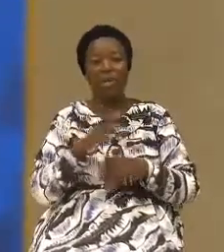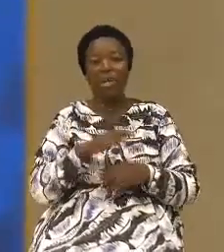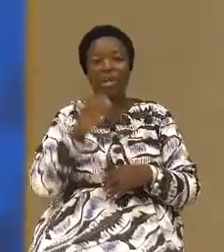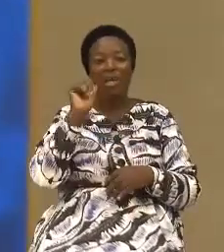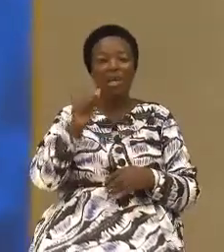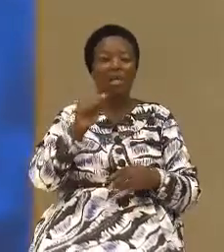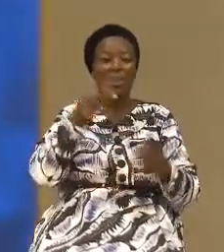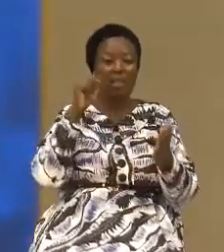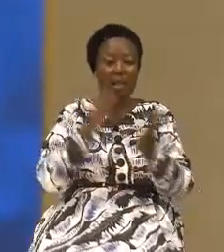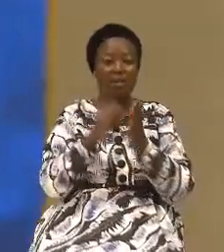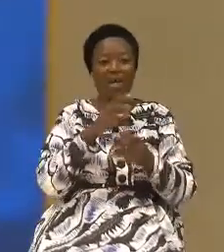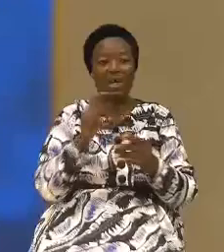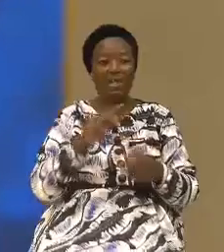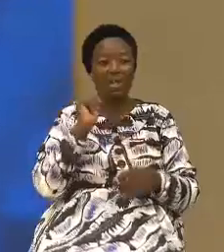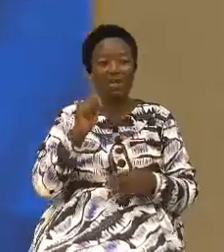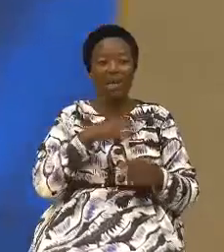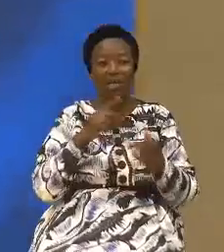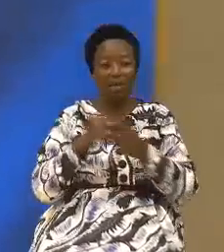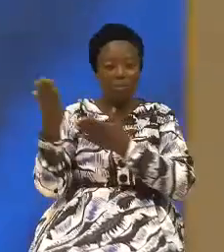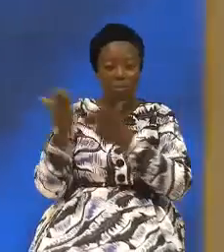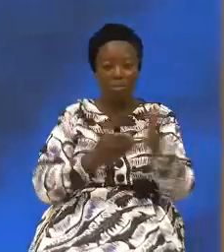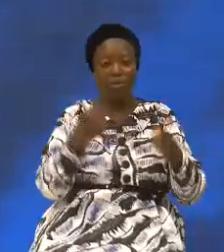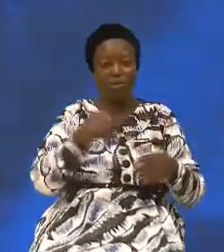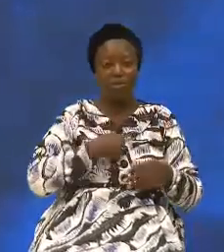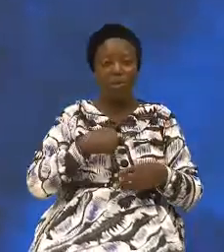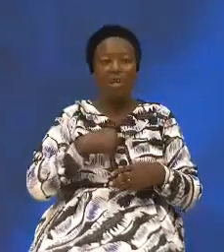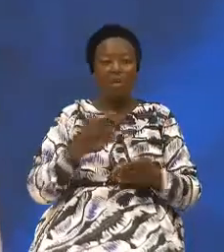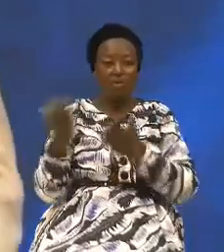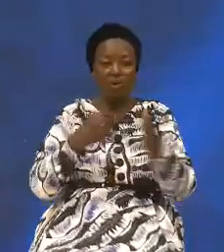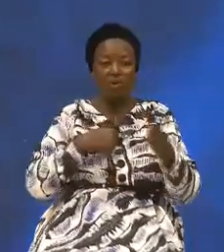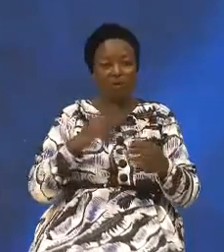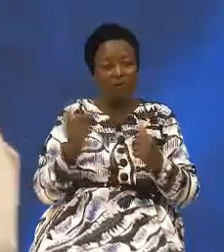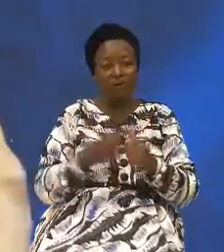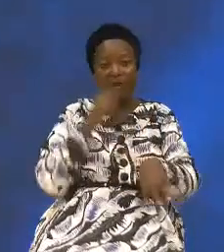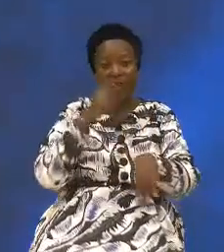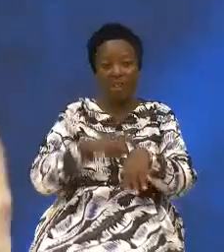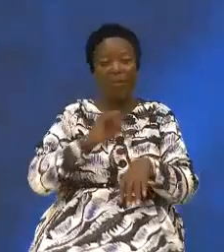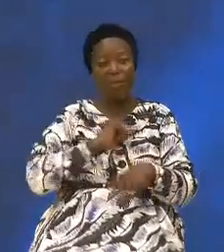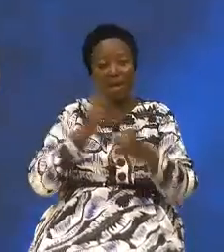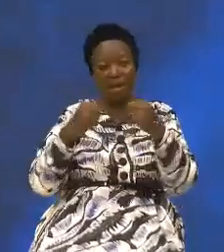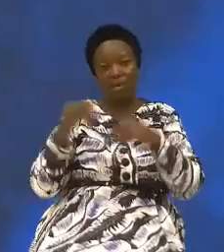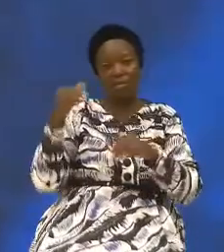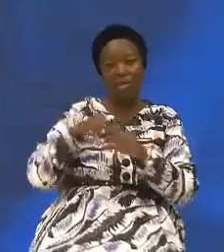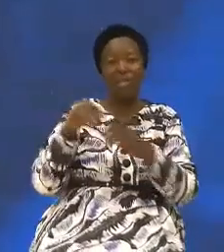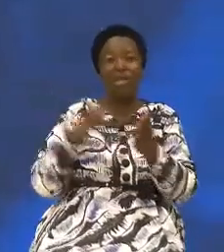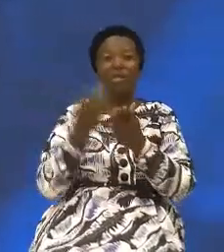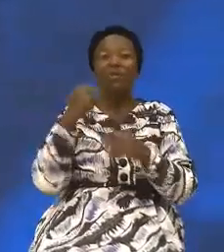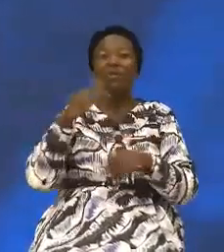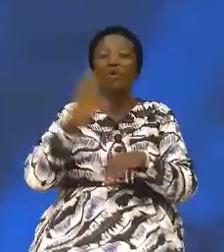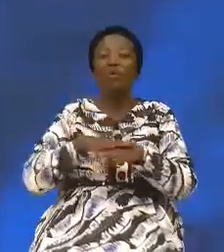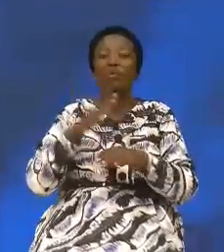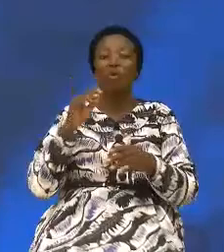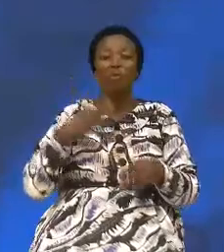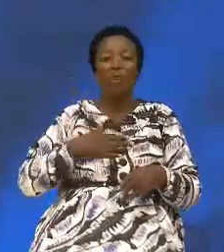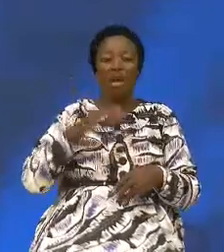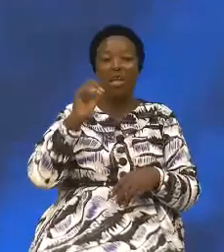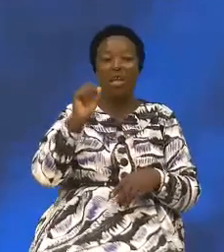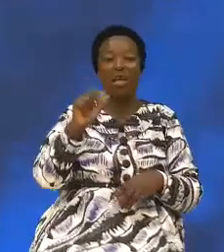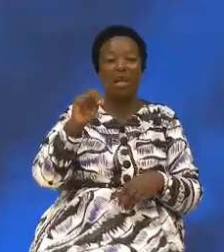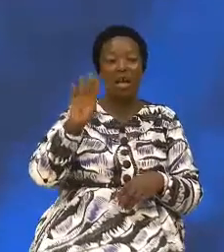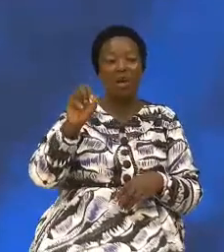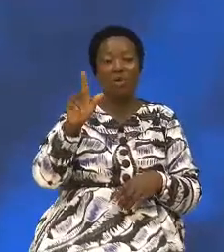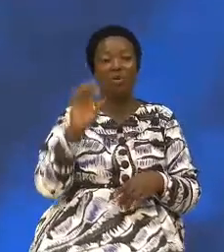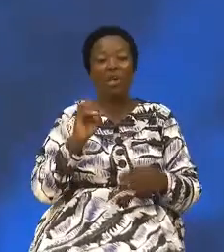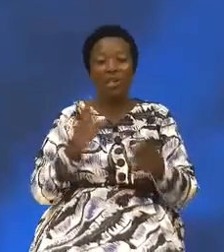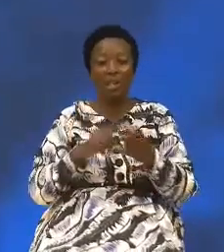me. He brought me the first time I came in. It was to my ankle. It's measured in new volume